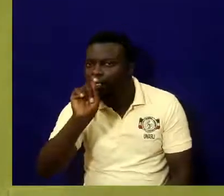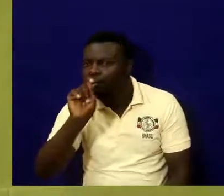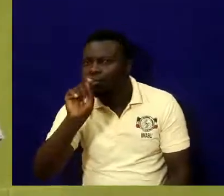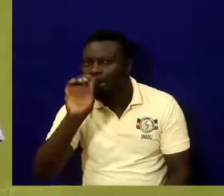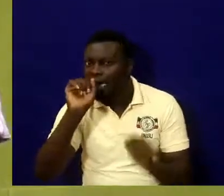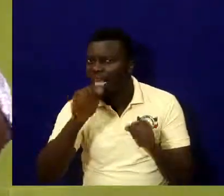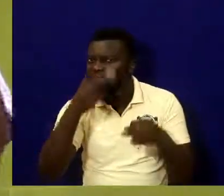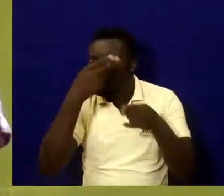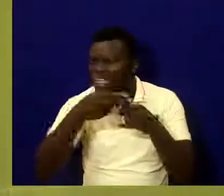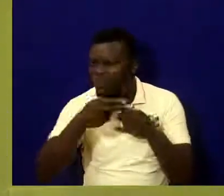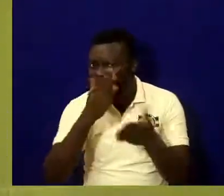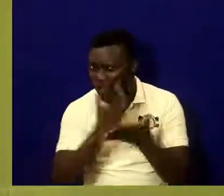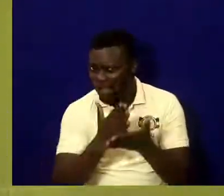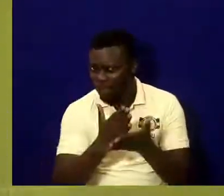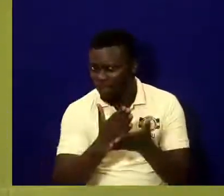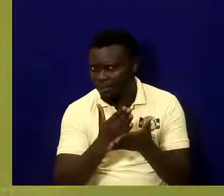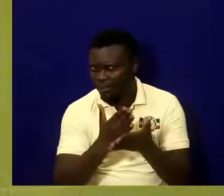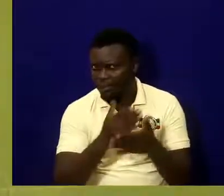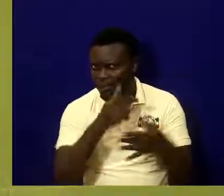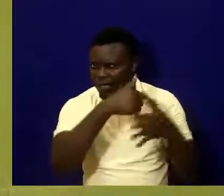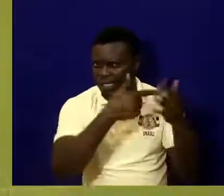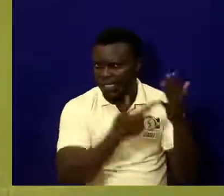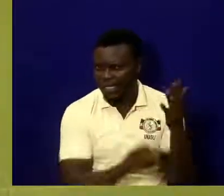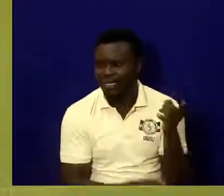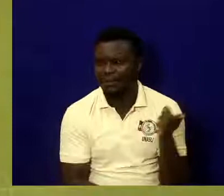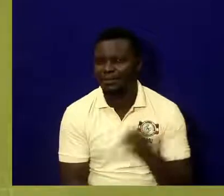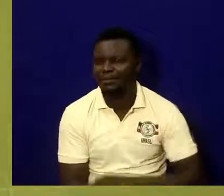Can you name some of the elements?